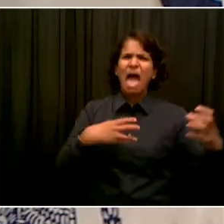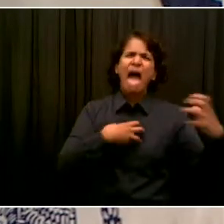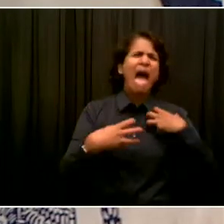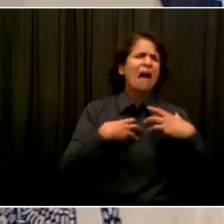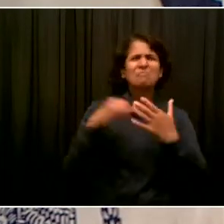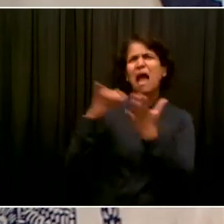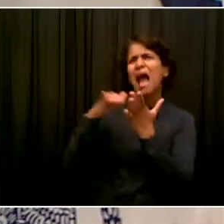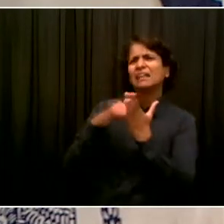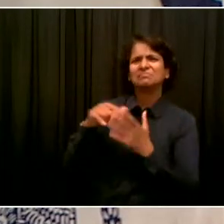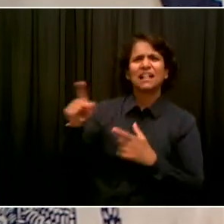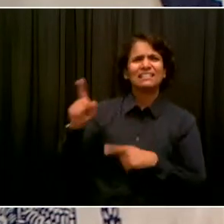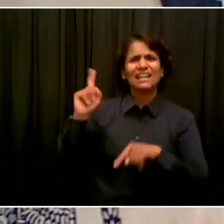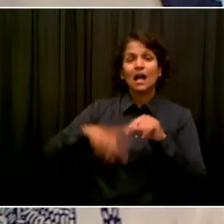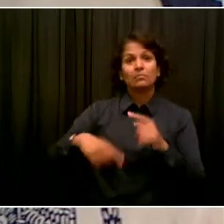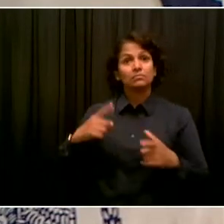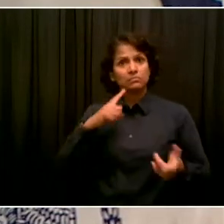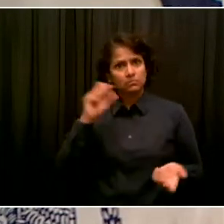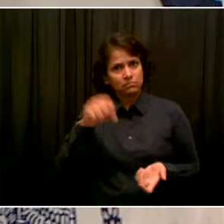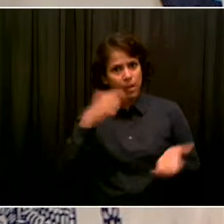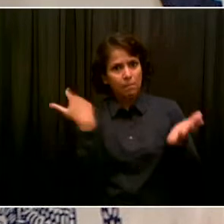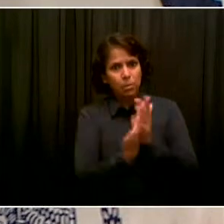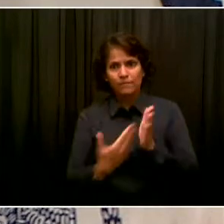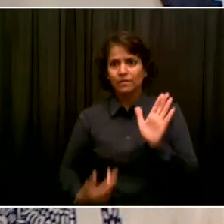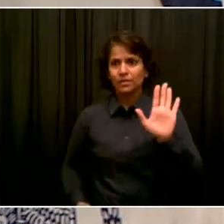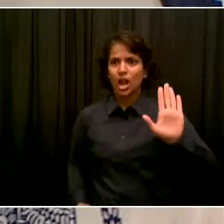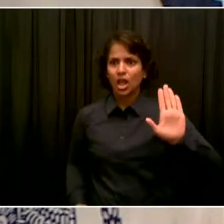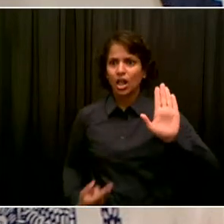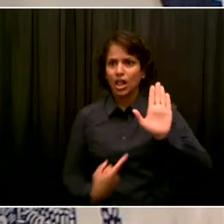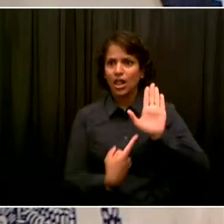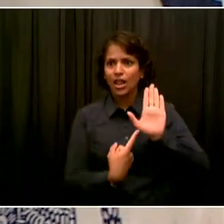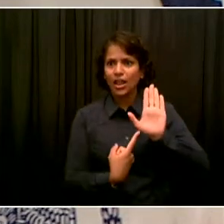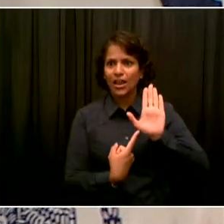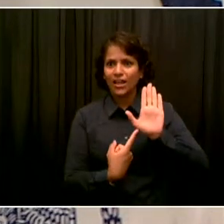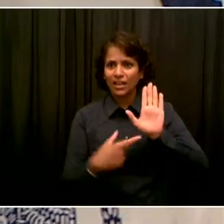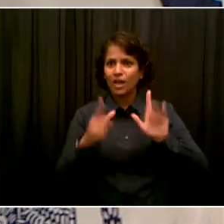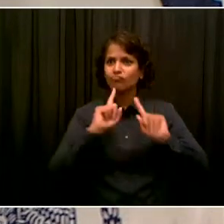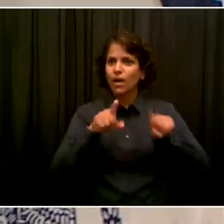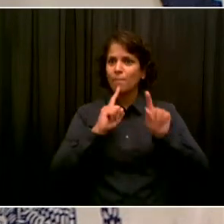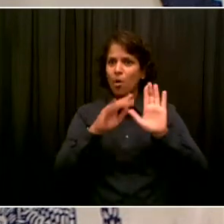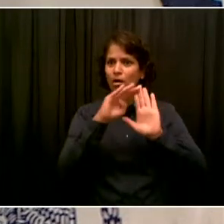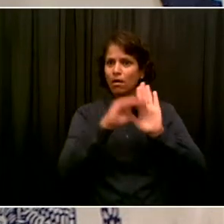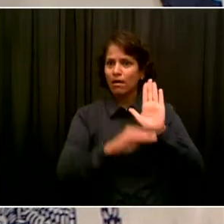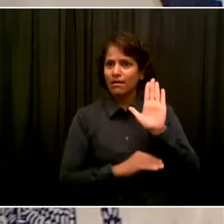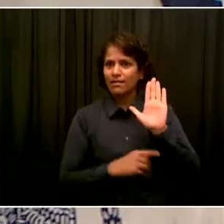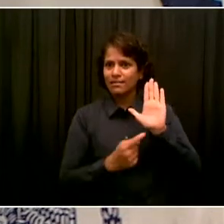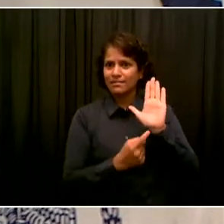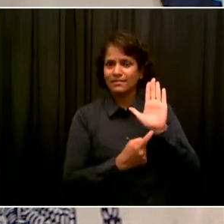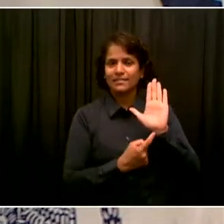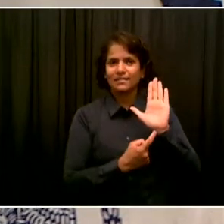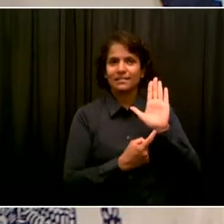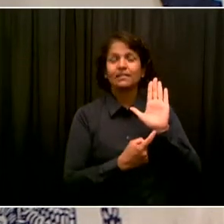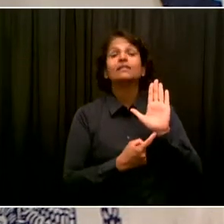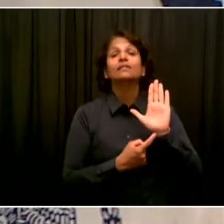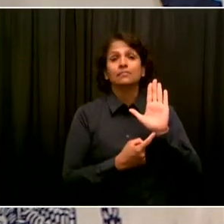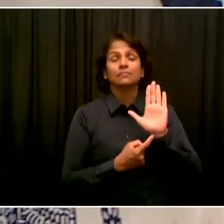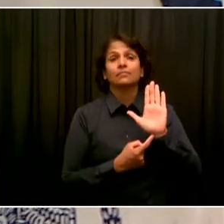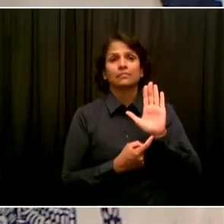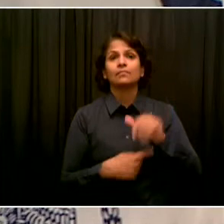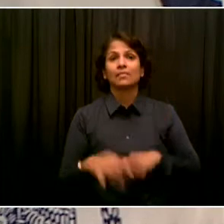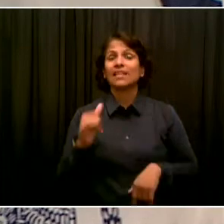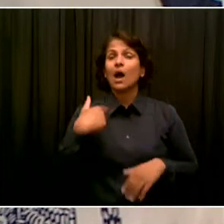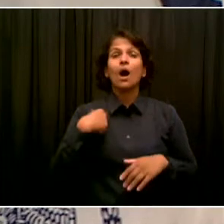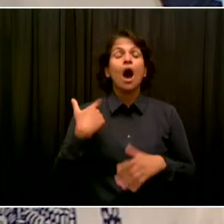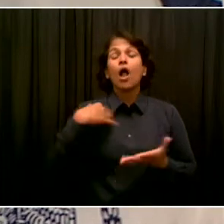office, I'll be speaking about some of the lessons learned. Don't believe the naysayers is one of the biggest lessons, because all of